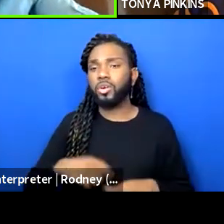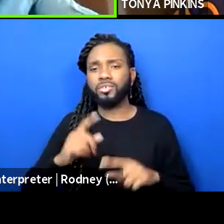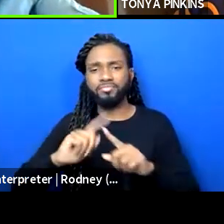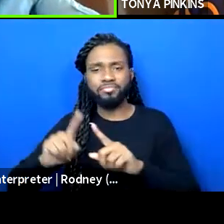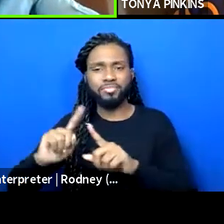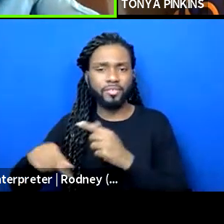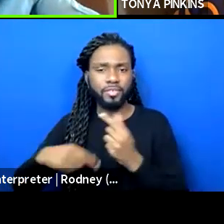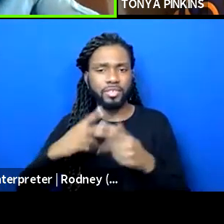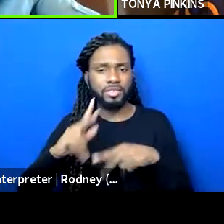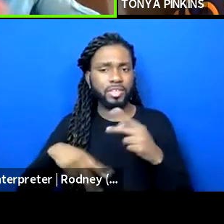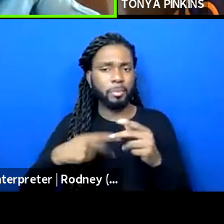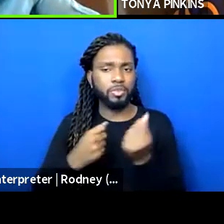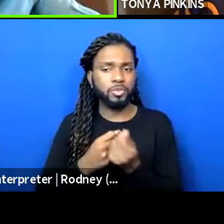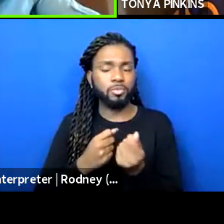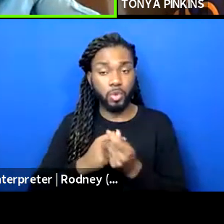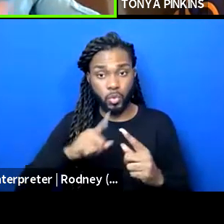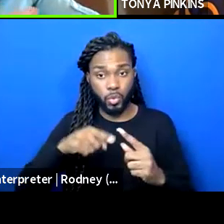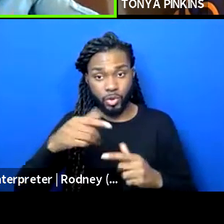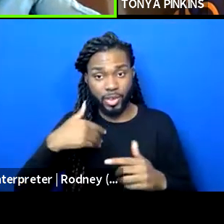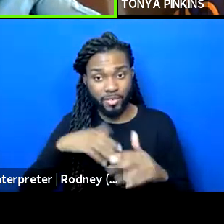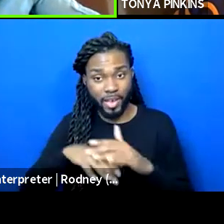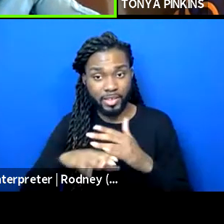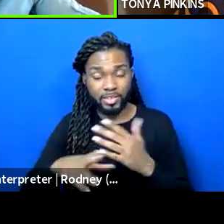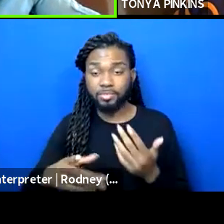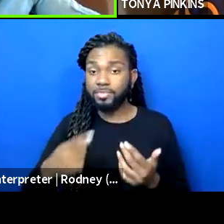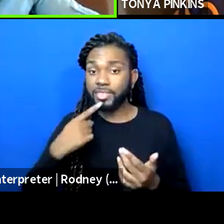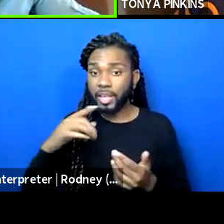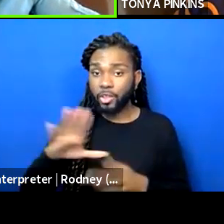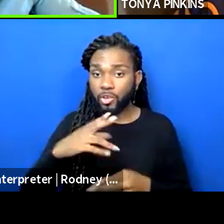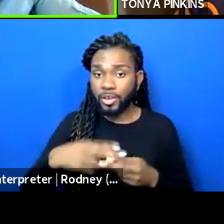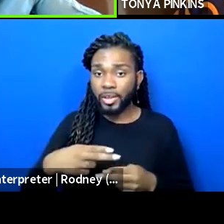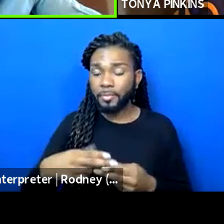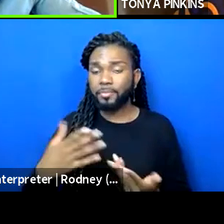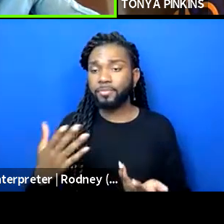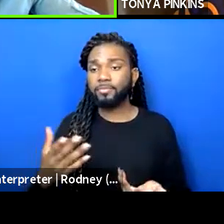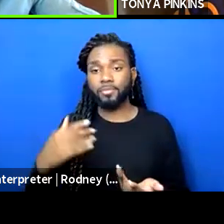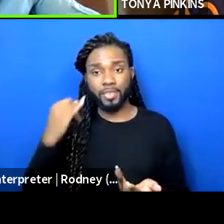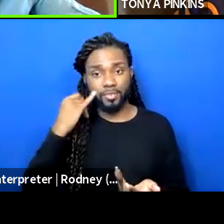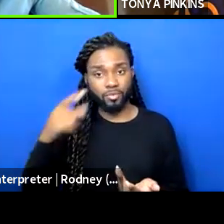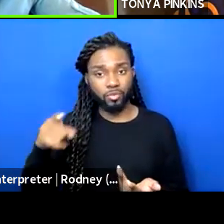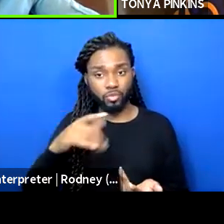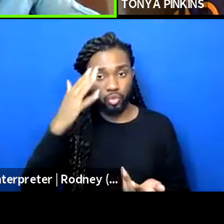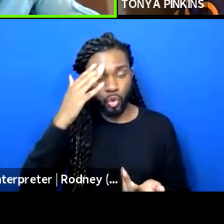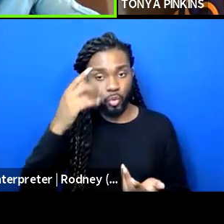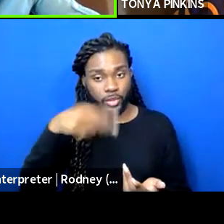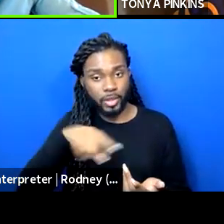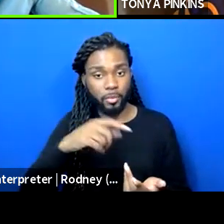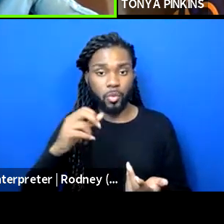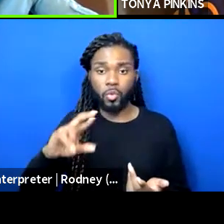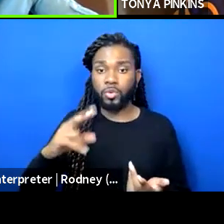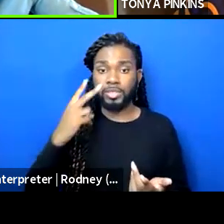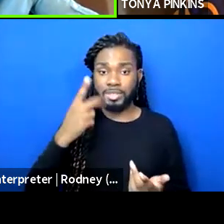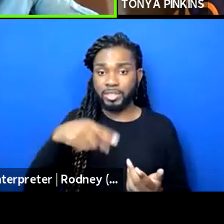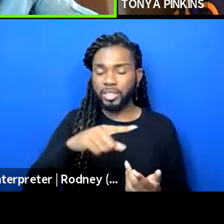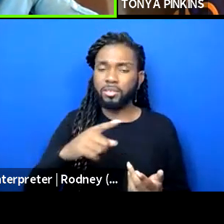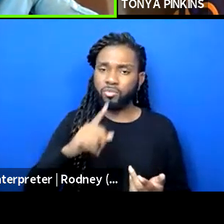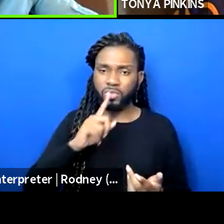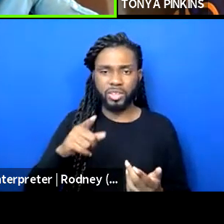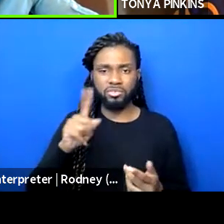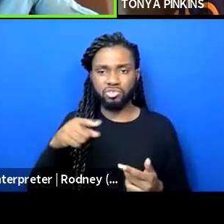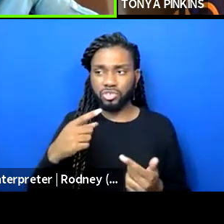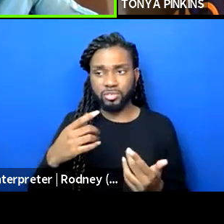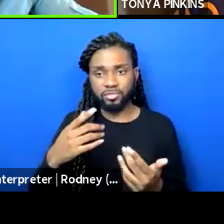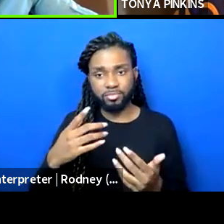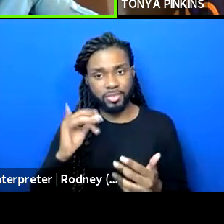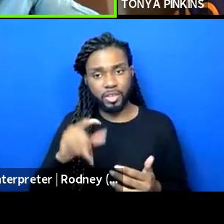a room and you have access, say their names, you know, that you know us and you see us. This is really important and really